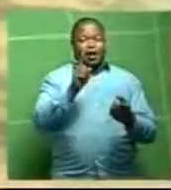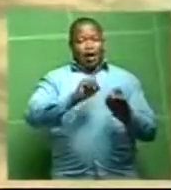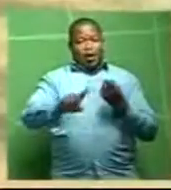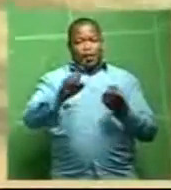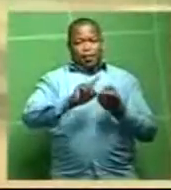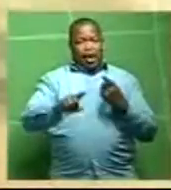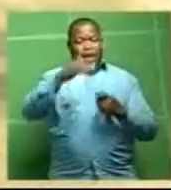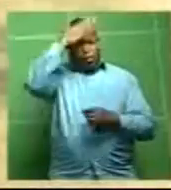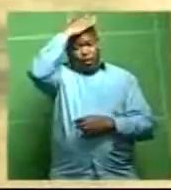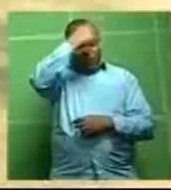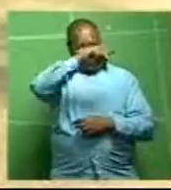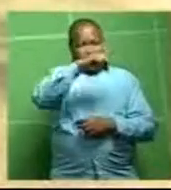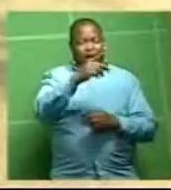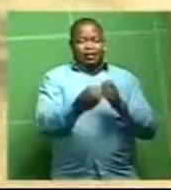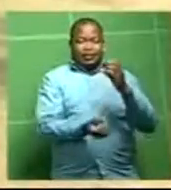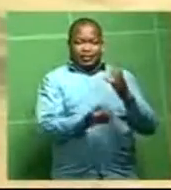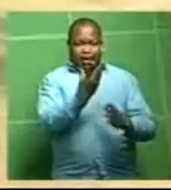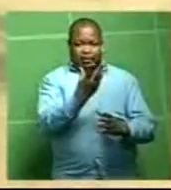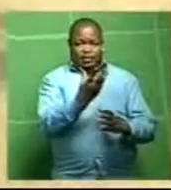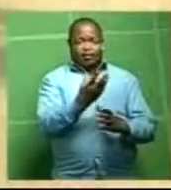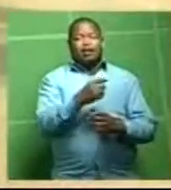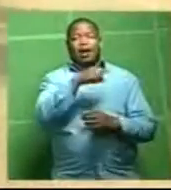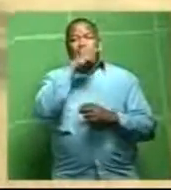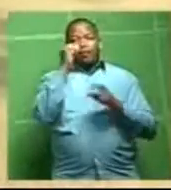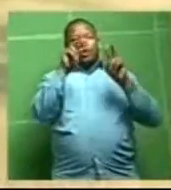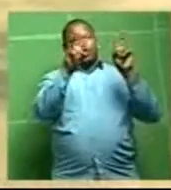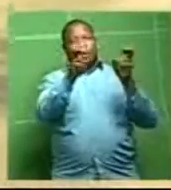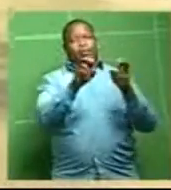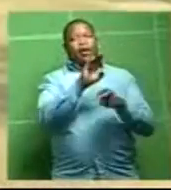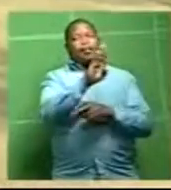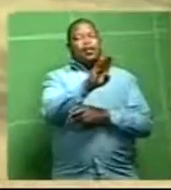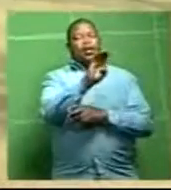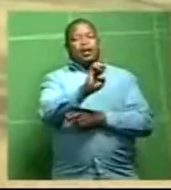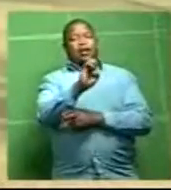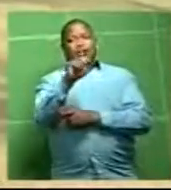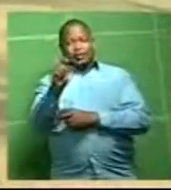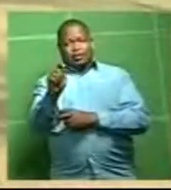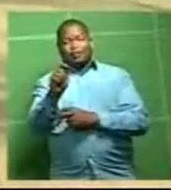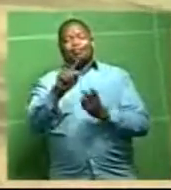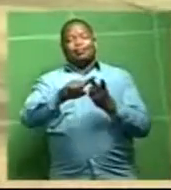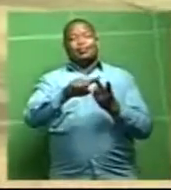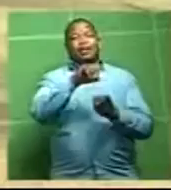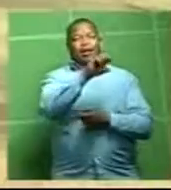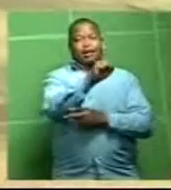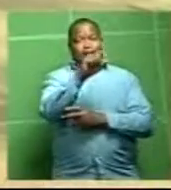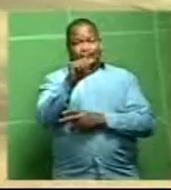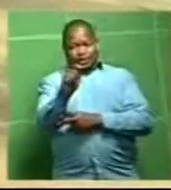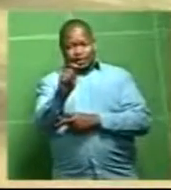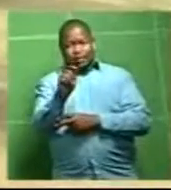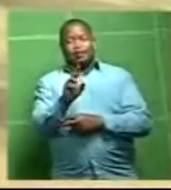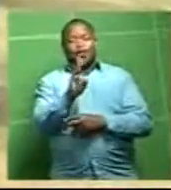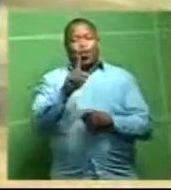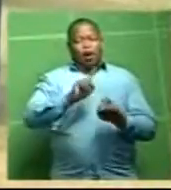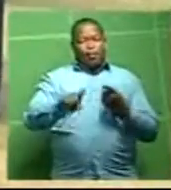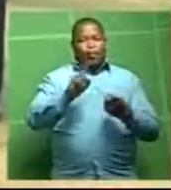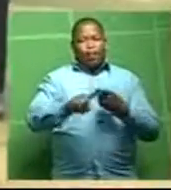e zingeni lese tulu Labai ngenye ye big easy toe kanyone sunshine toe Lapopata ujala emikoti lenge